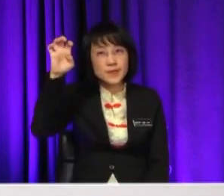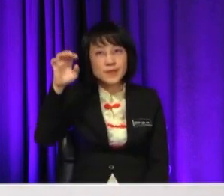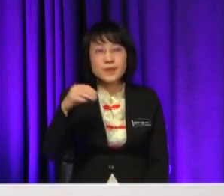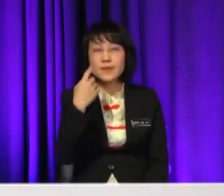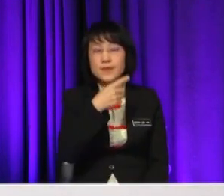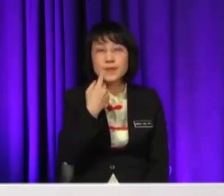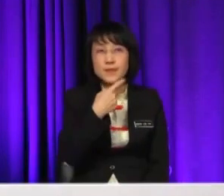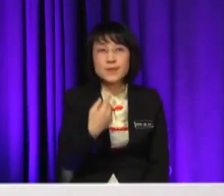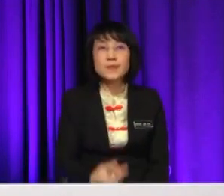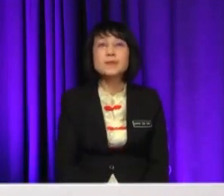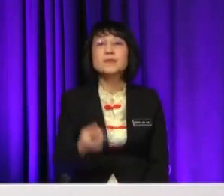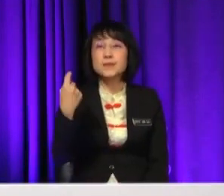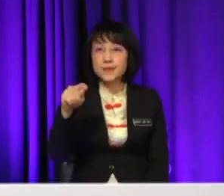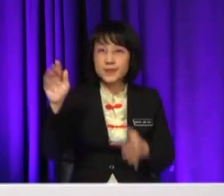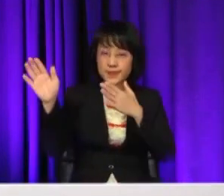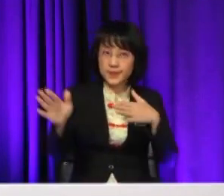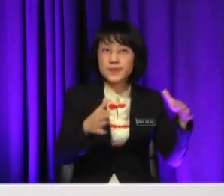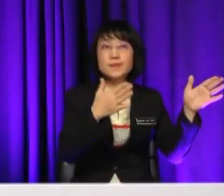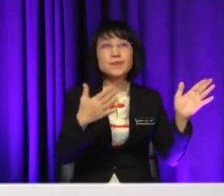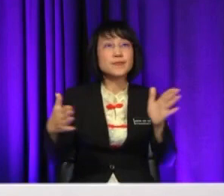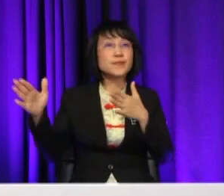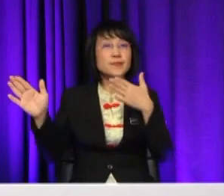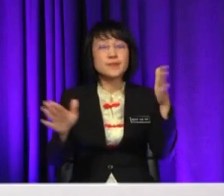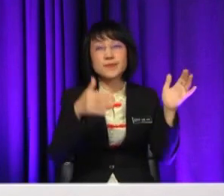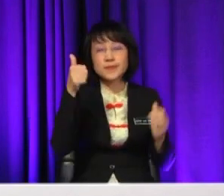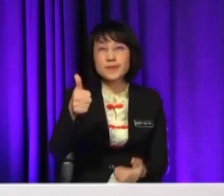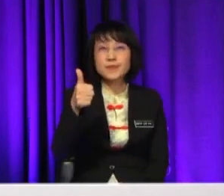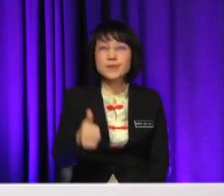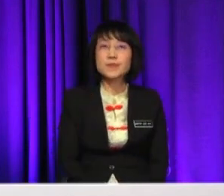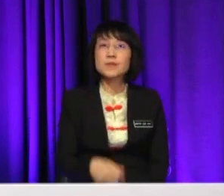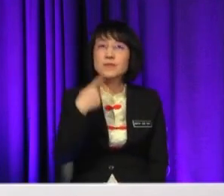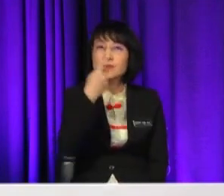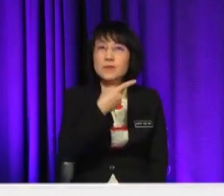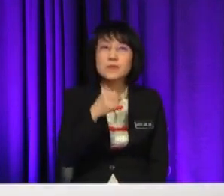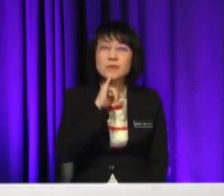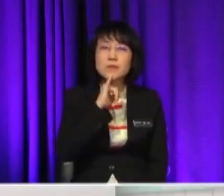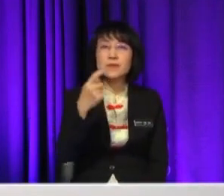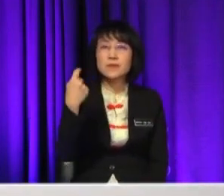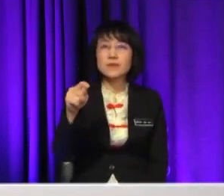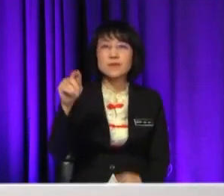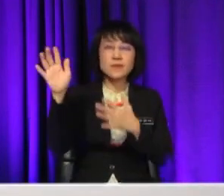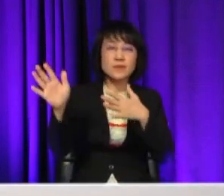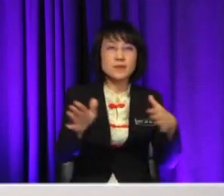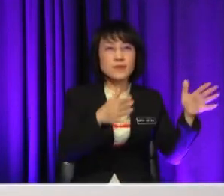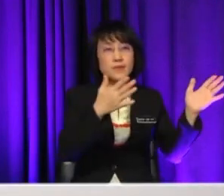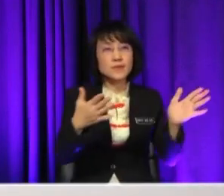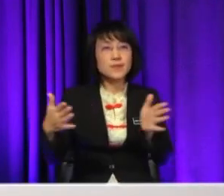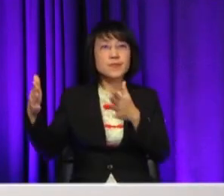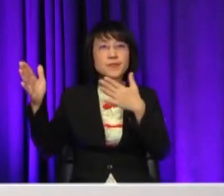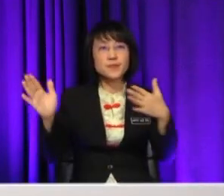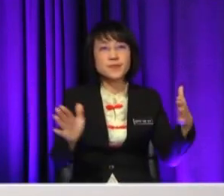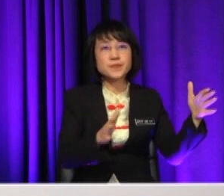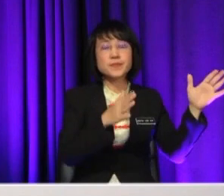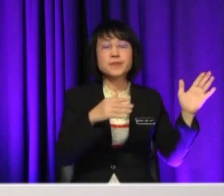The wind. The wind. Very good. So who is the wind here? Who would like to try?